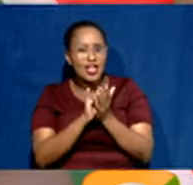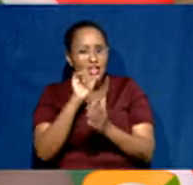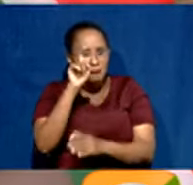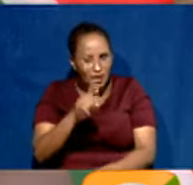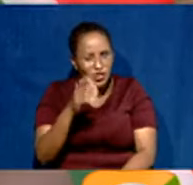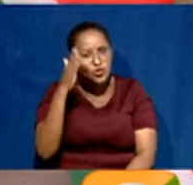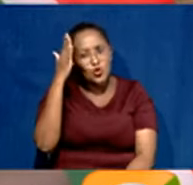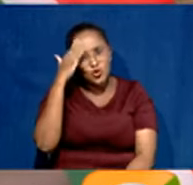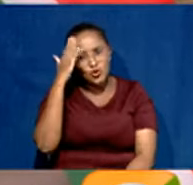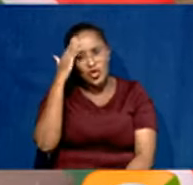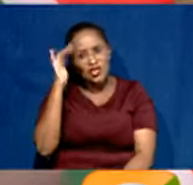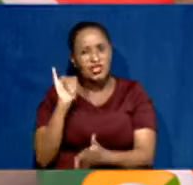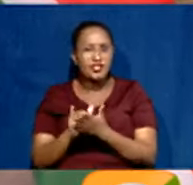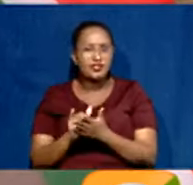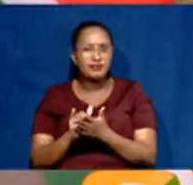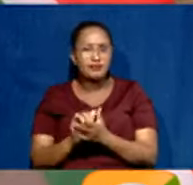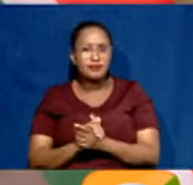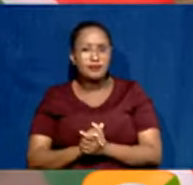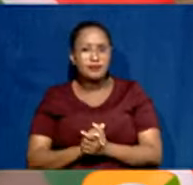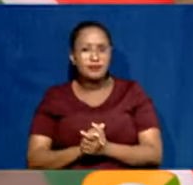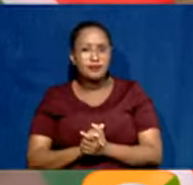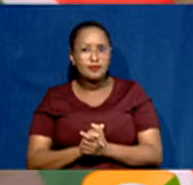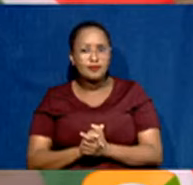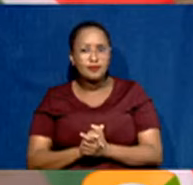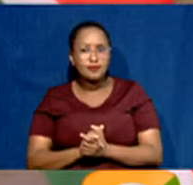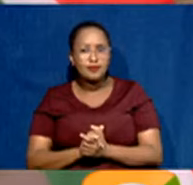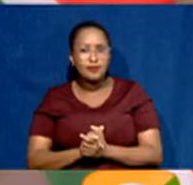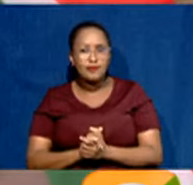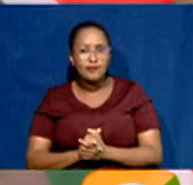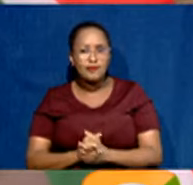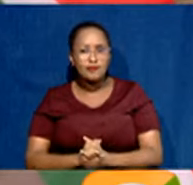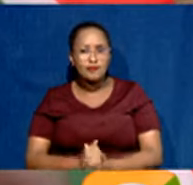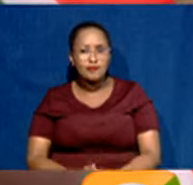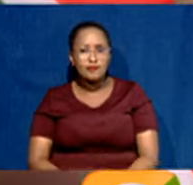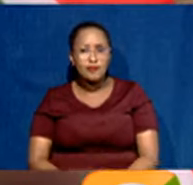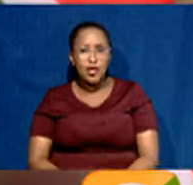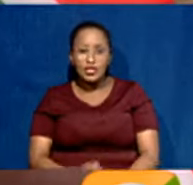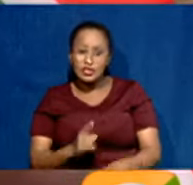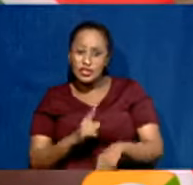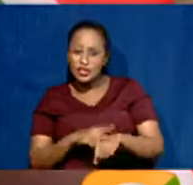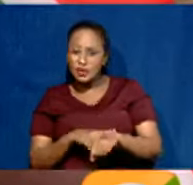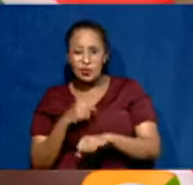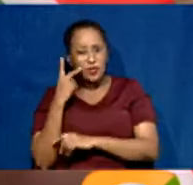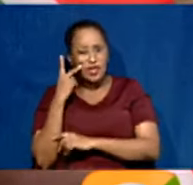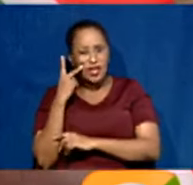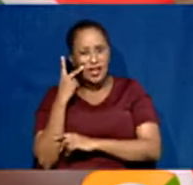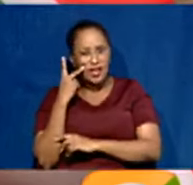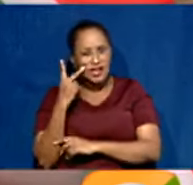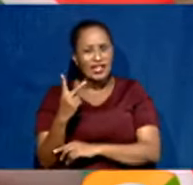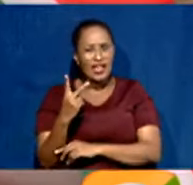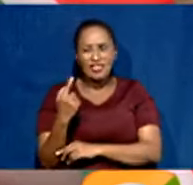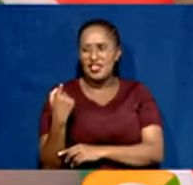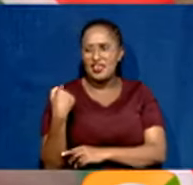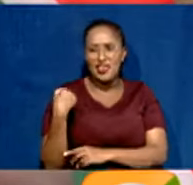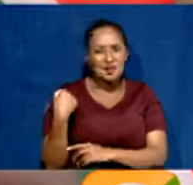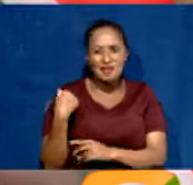That you must KRA reports about the revenue, isn't it? That's what you must know first. Yeah. Right? So when you are looking at the quantities and the numbers, you need to factor